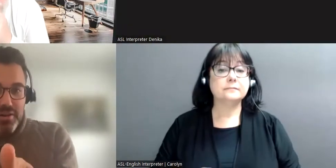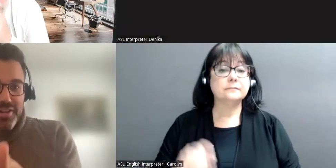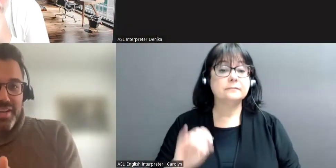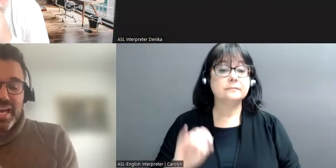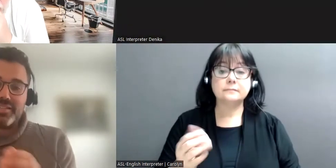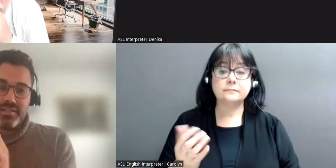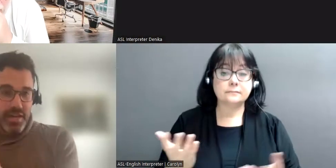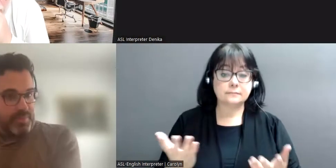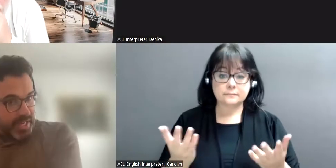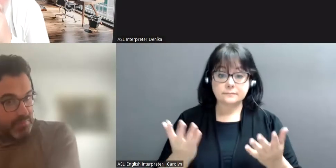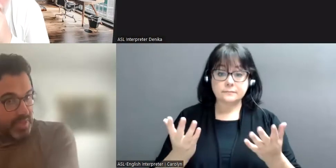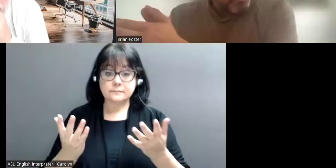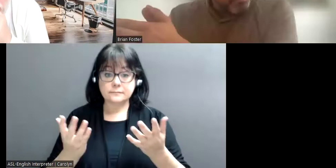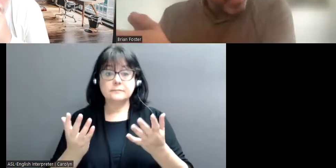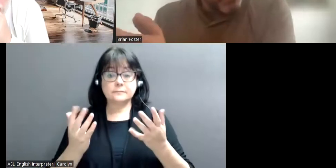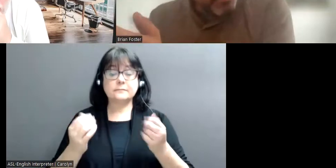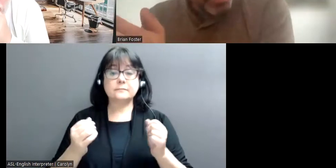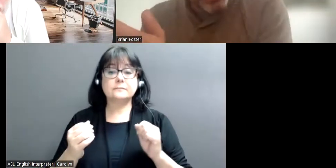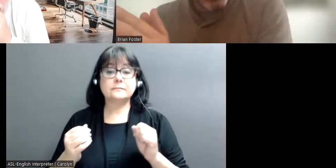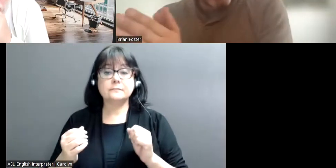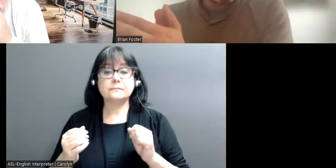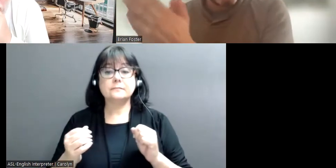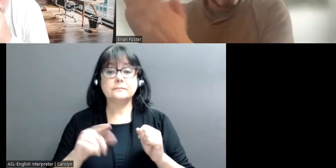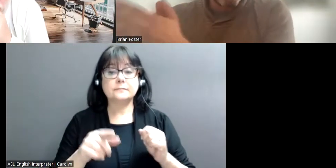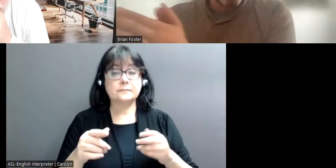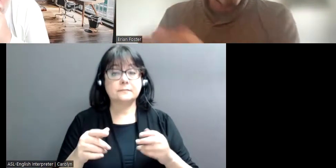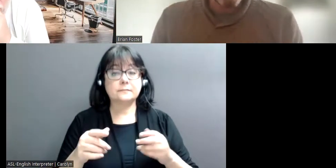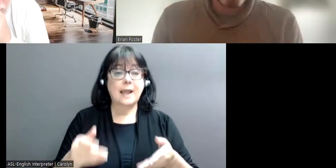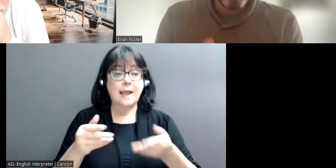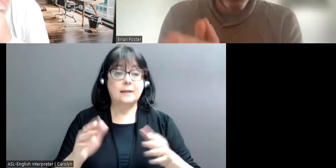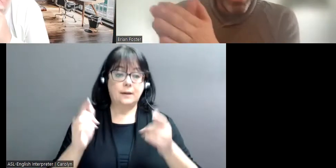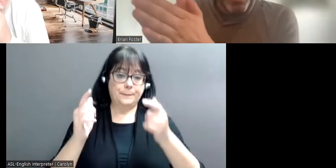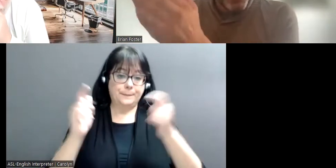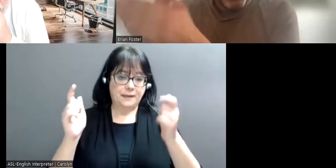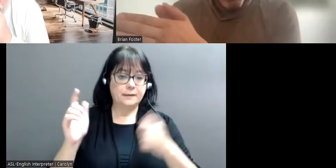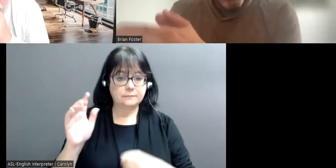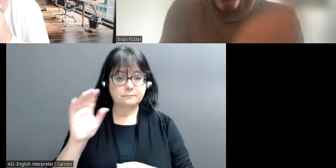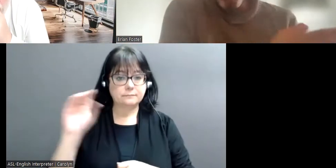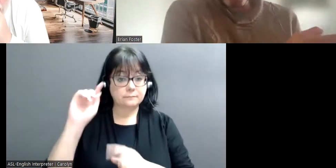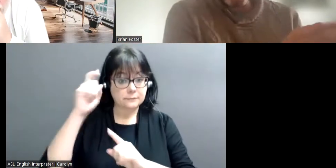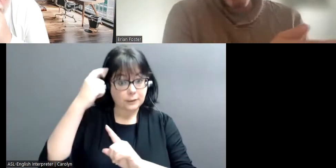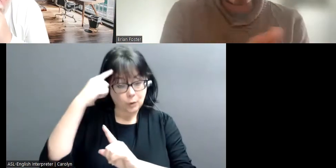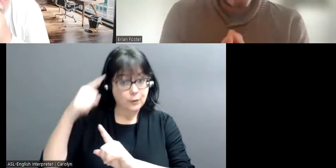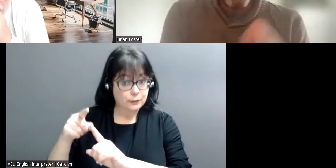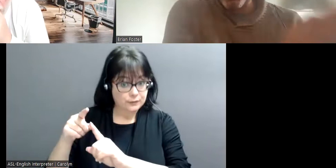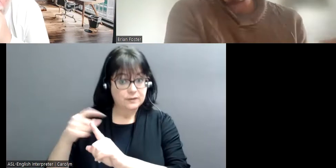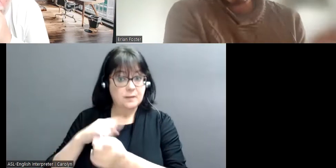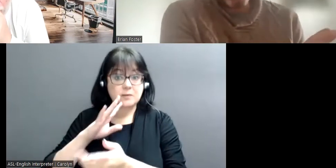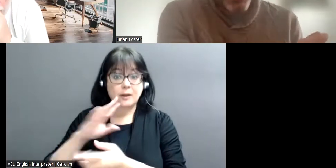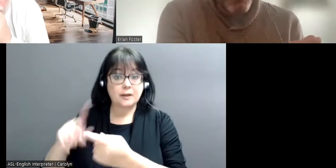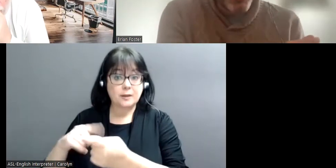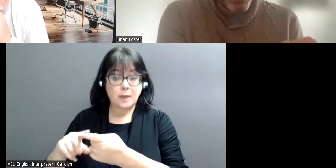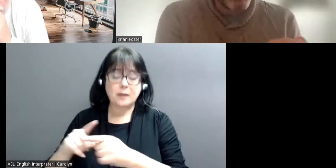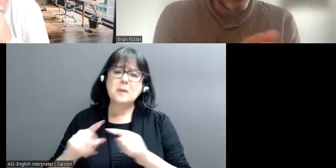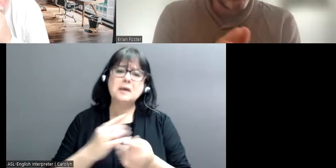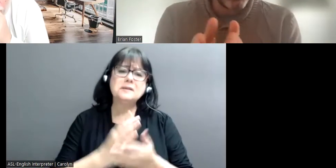employer, and I'm talking in this case big employers, but I think small employers are actually at an advantage in